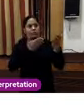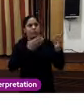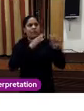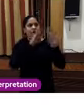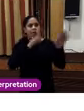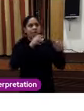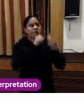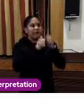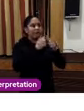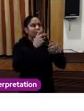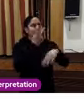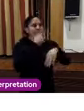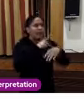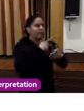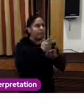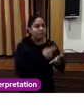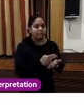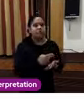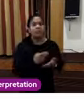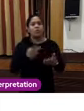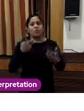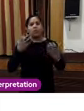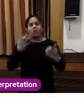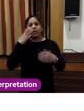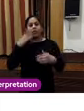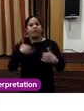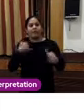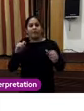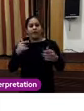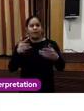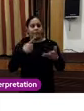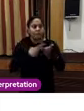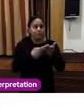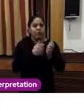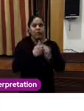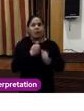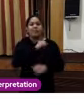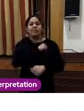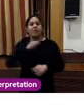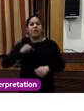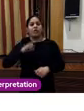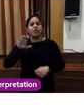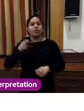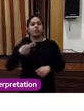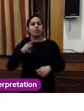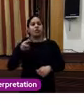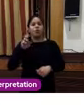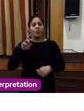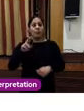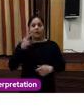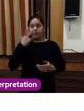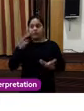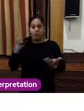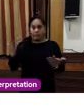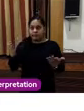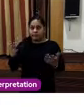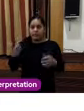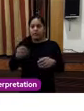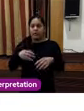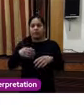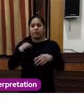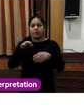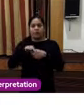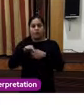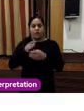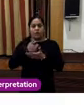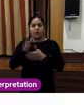last year. You had any interactions with Senator Schumer, and what kind of updates can you give to the community on the voting rights act, especially with everything going